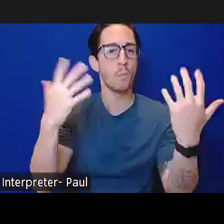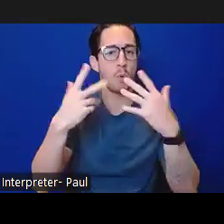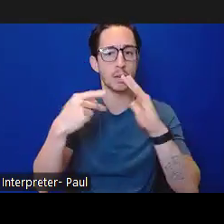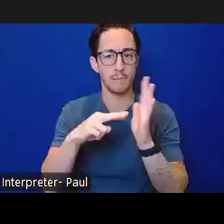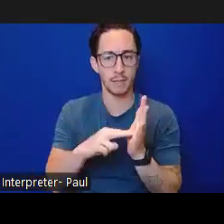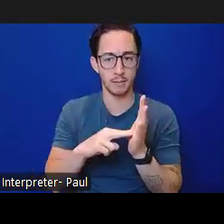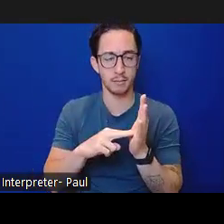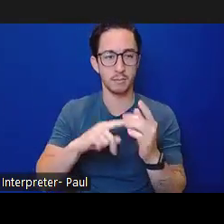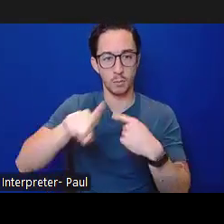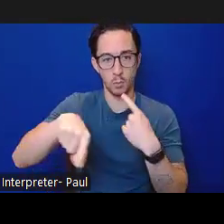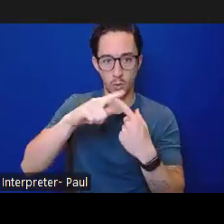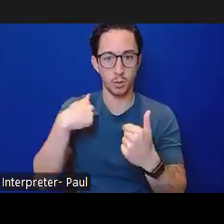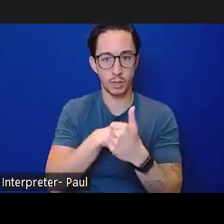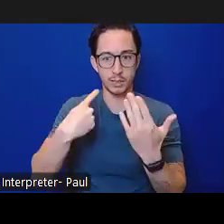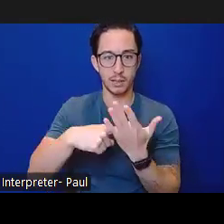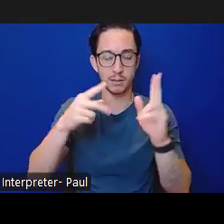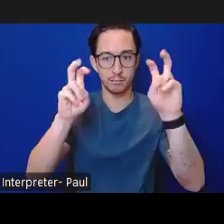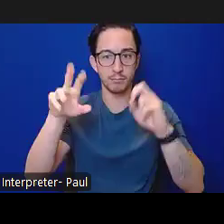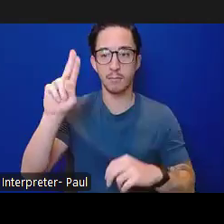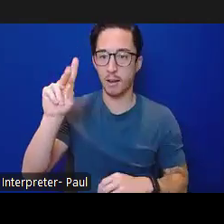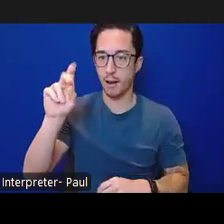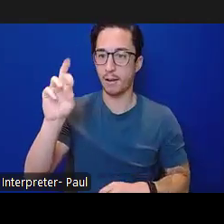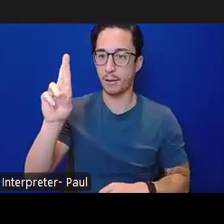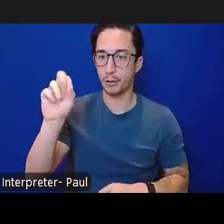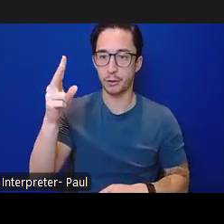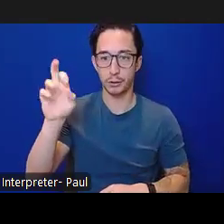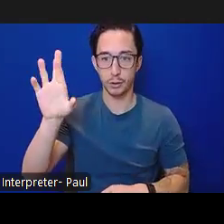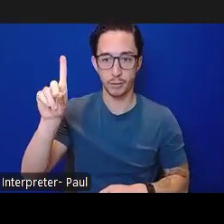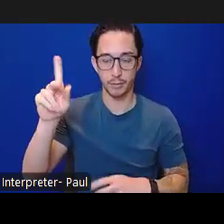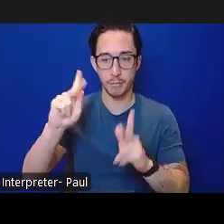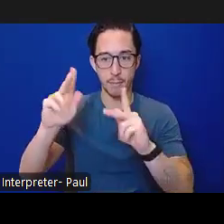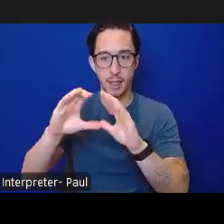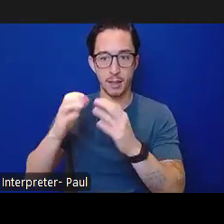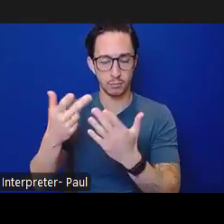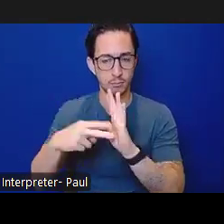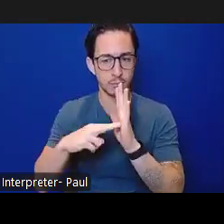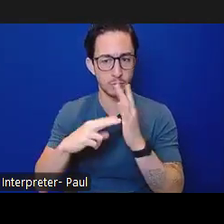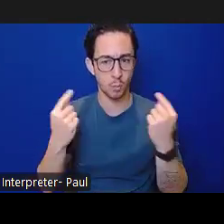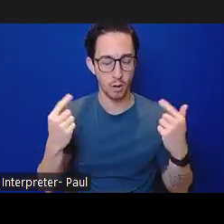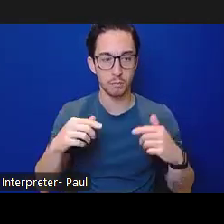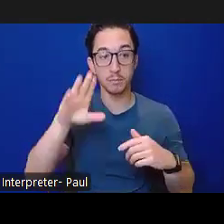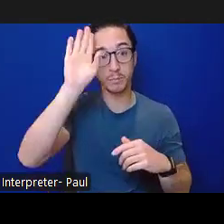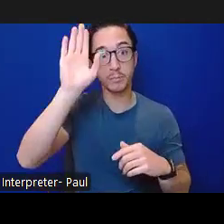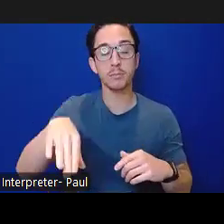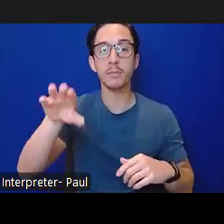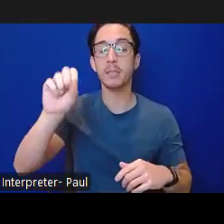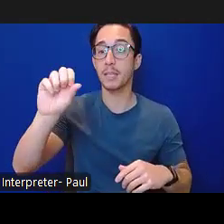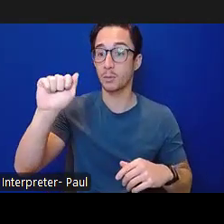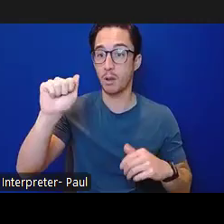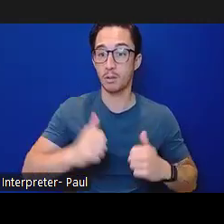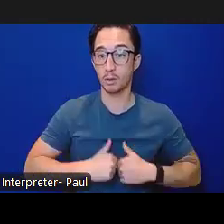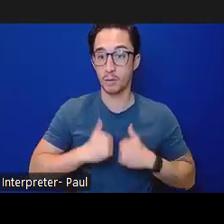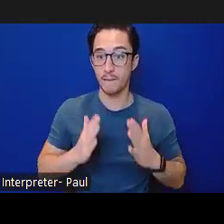we're discussing underserved populations? Well, the first thing I want to know is that we know that sexual assault survivors as